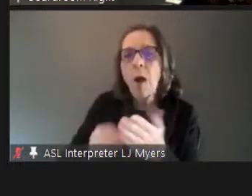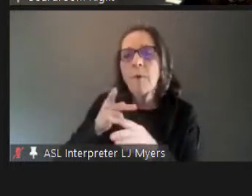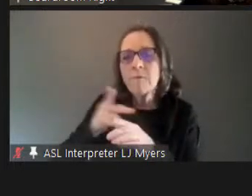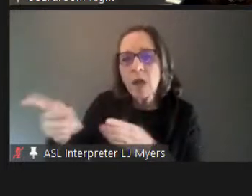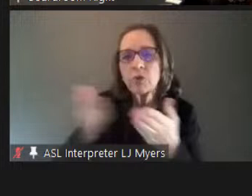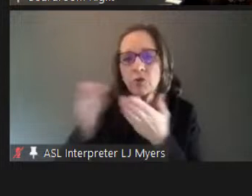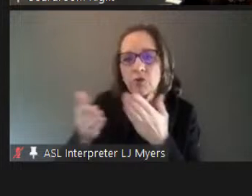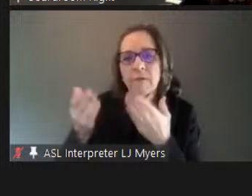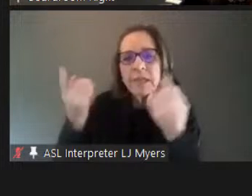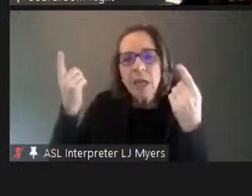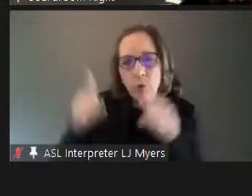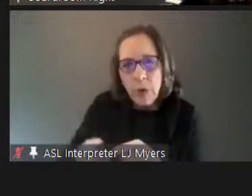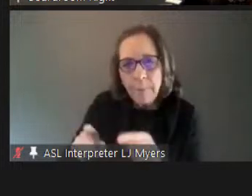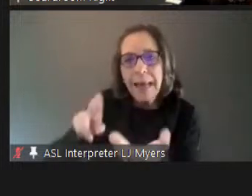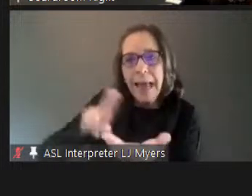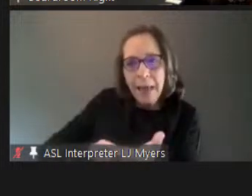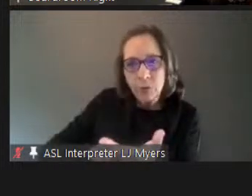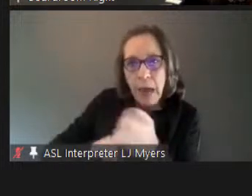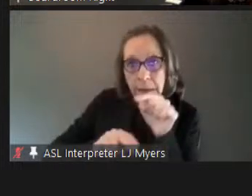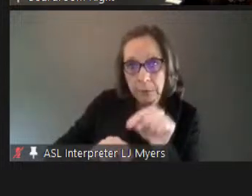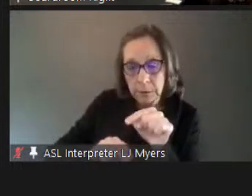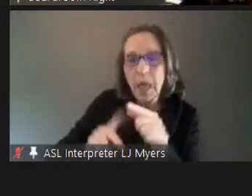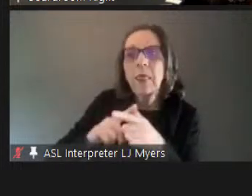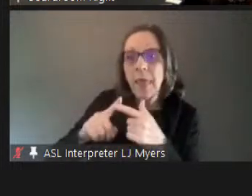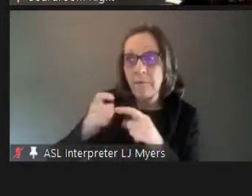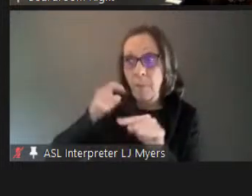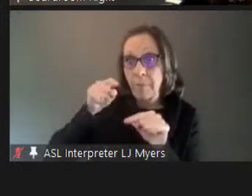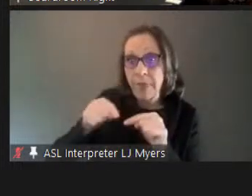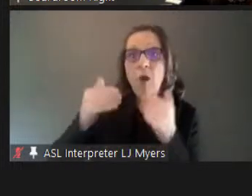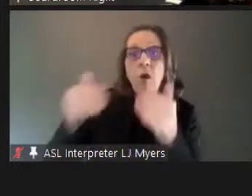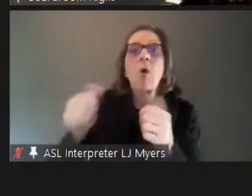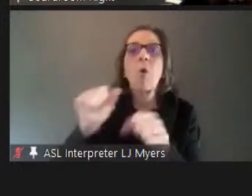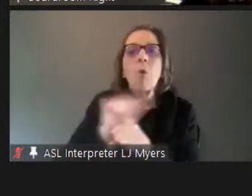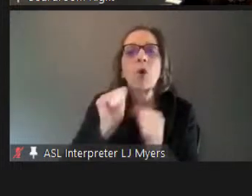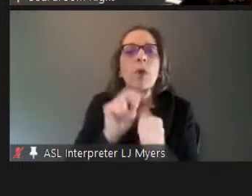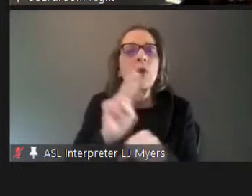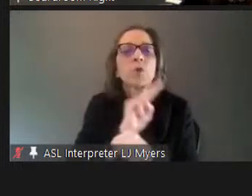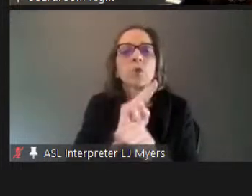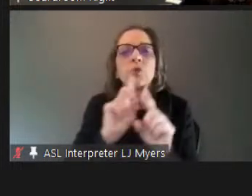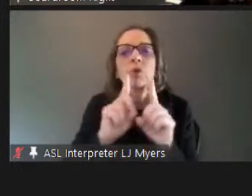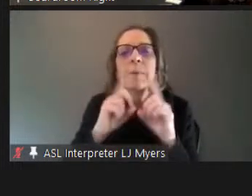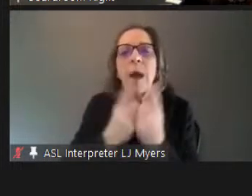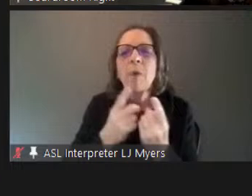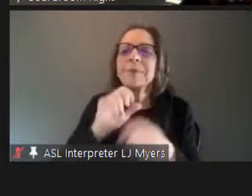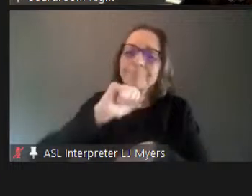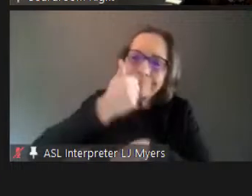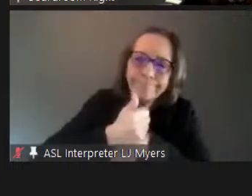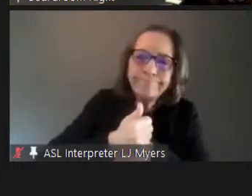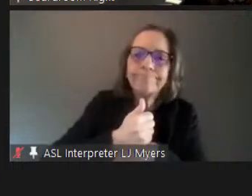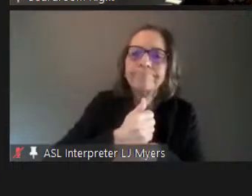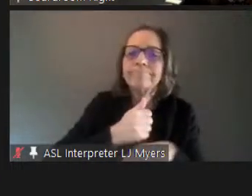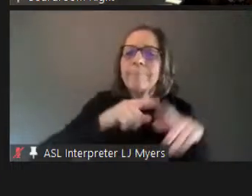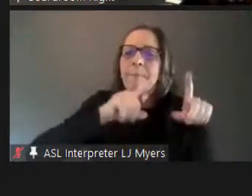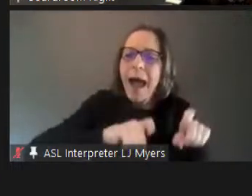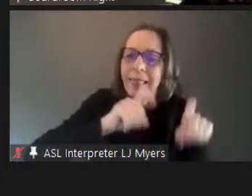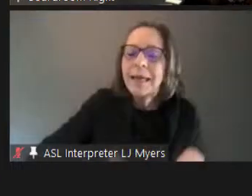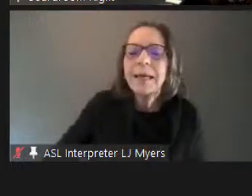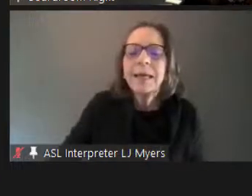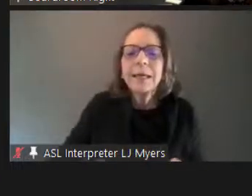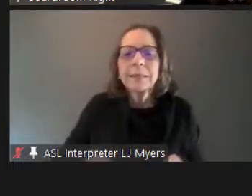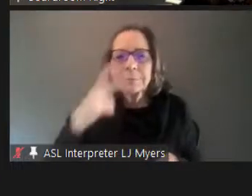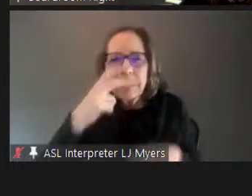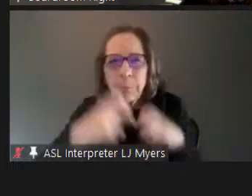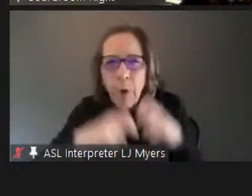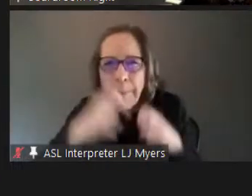to as a contract. And then from there, we'll work with the user departments to implement the pilot, to troubleshoot issues, to manage the